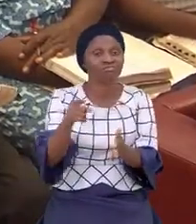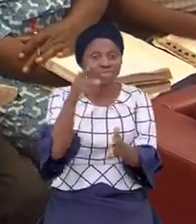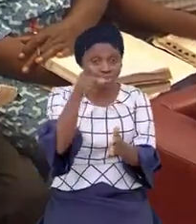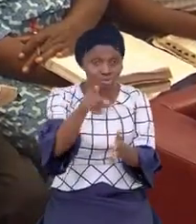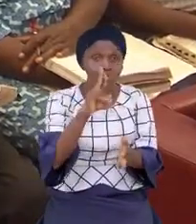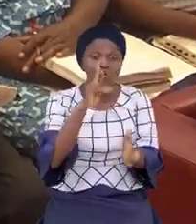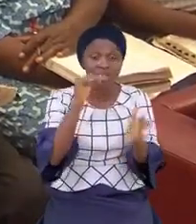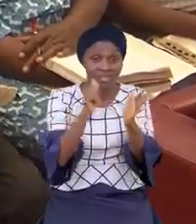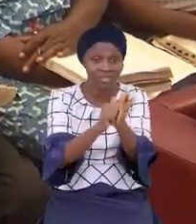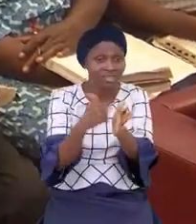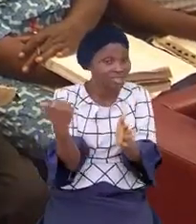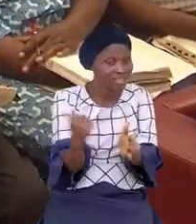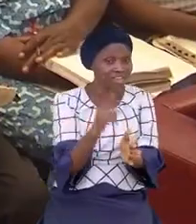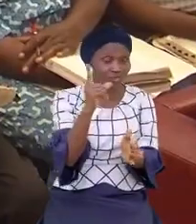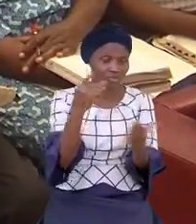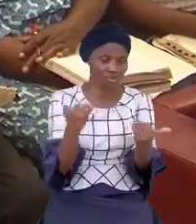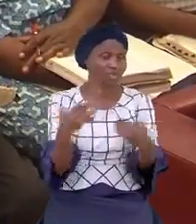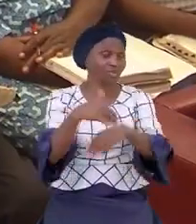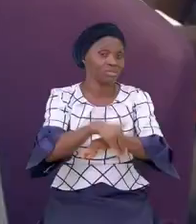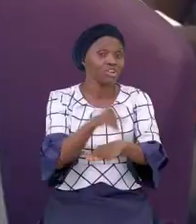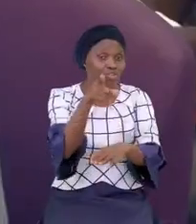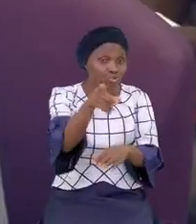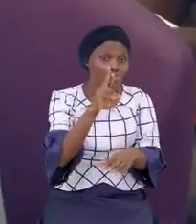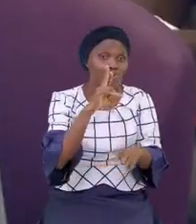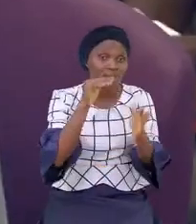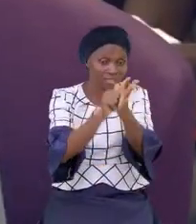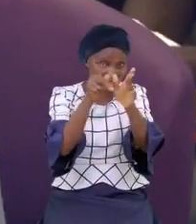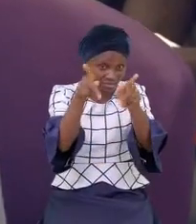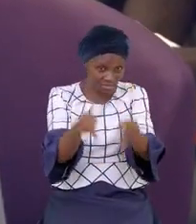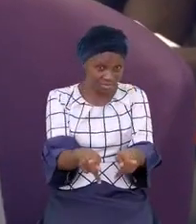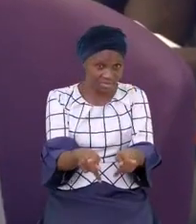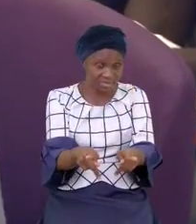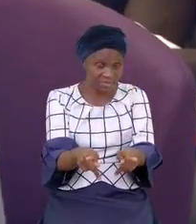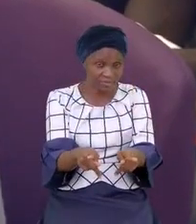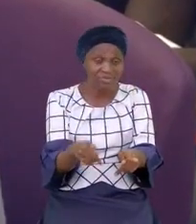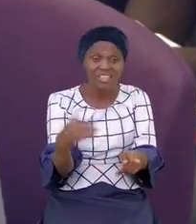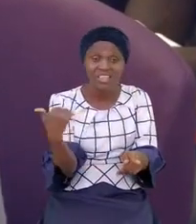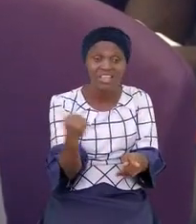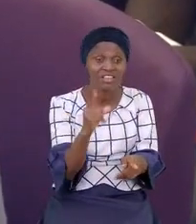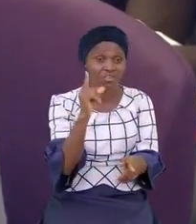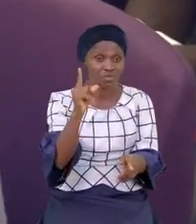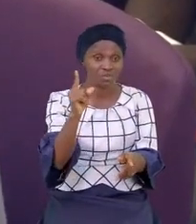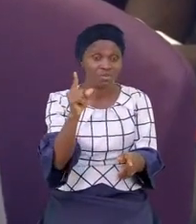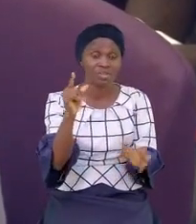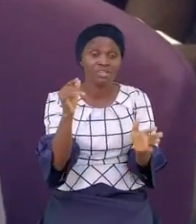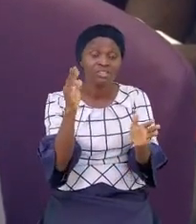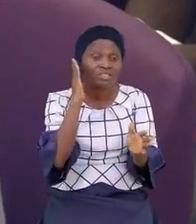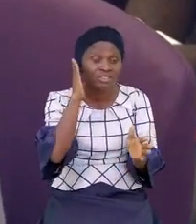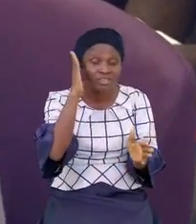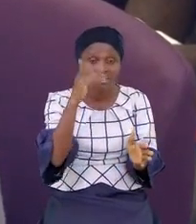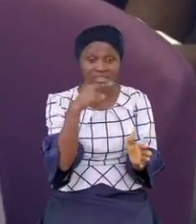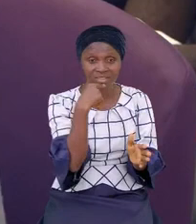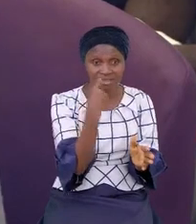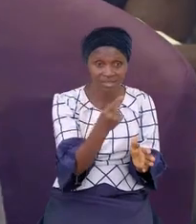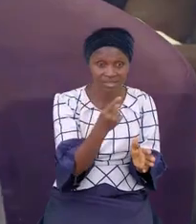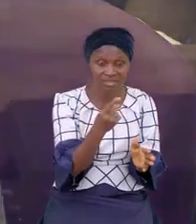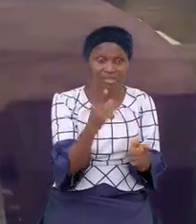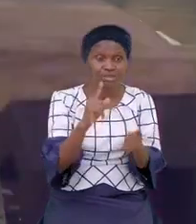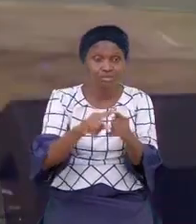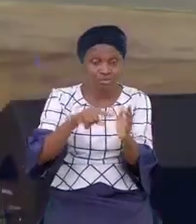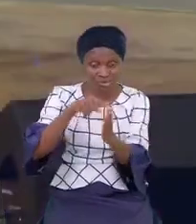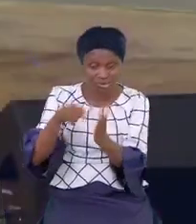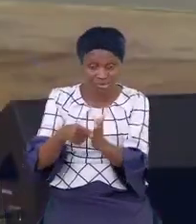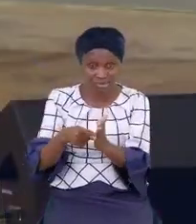tonight. I said you are that whosoever tonight. Whosoever shall say to this